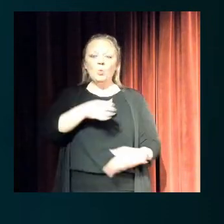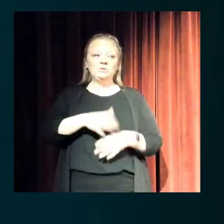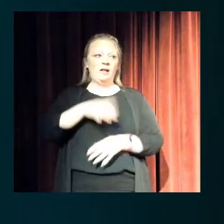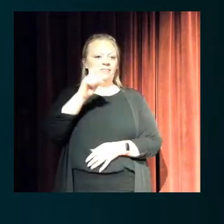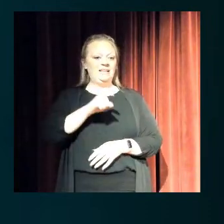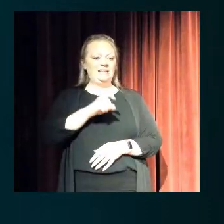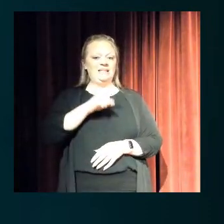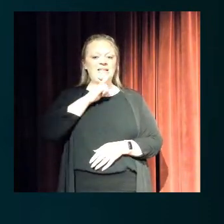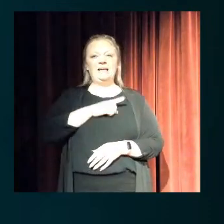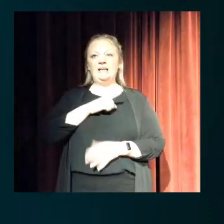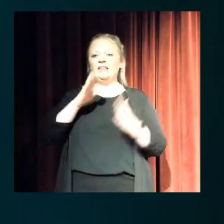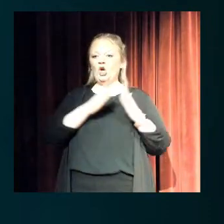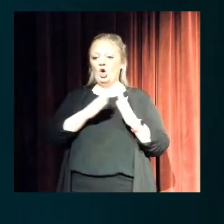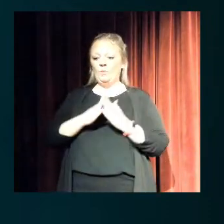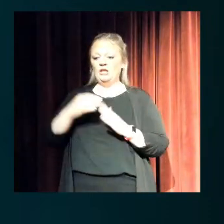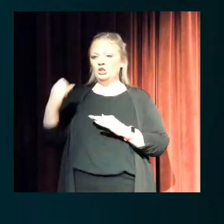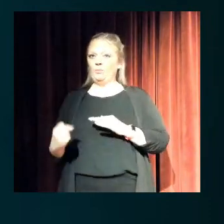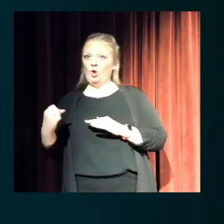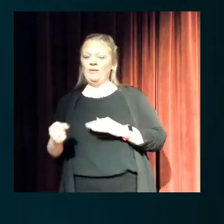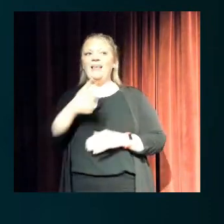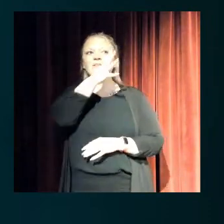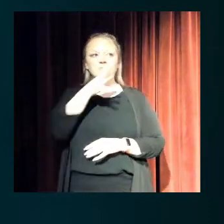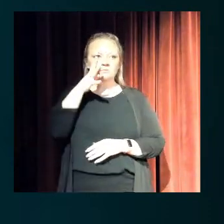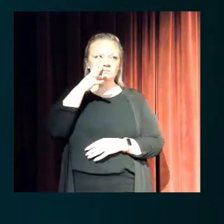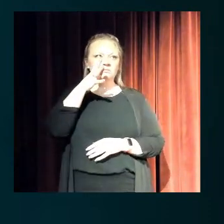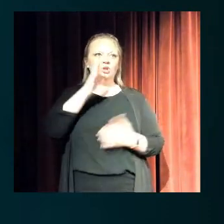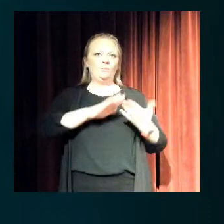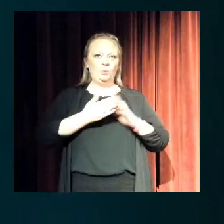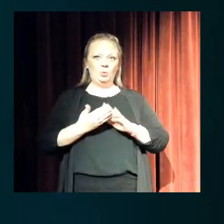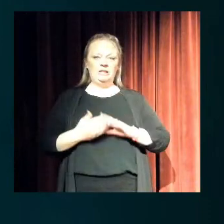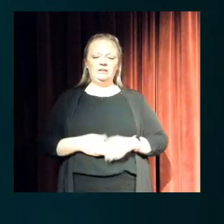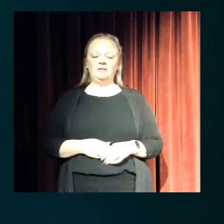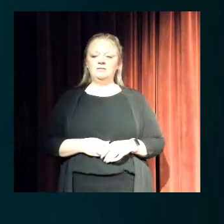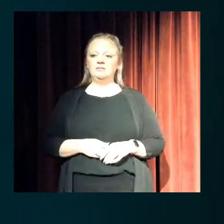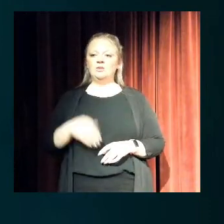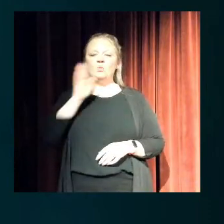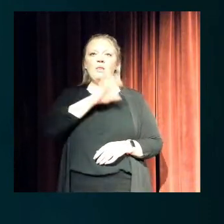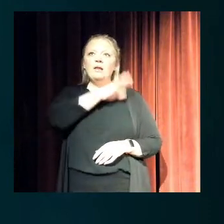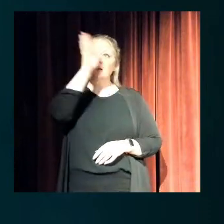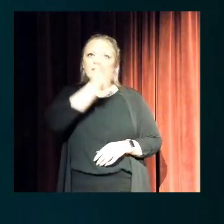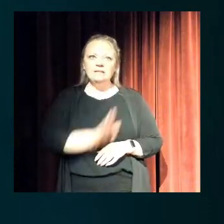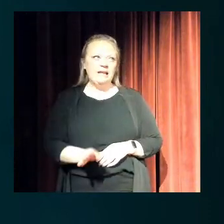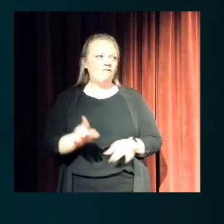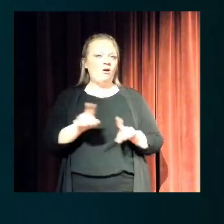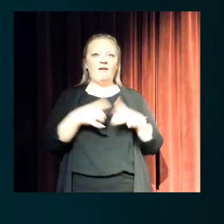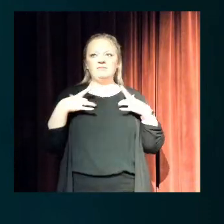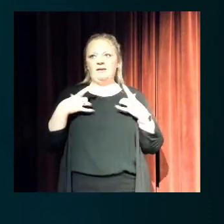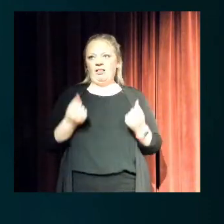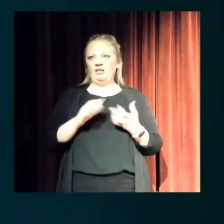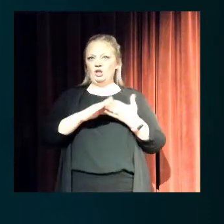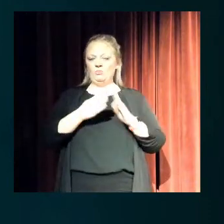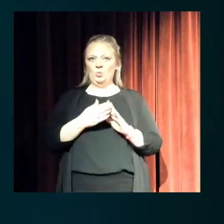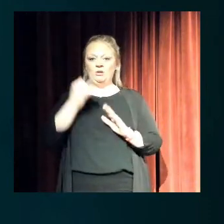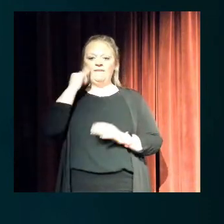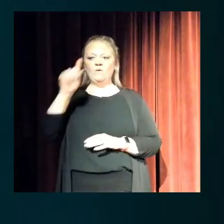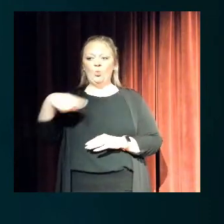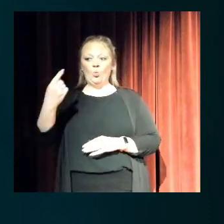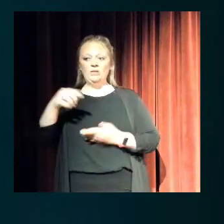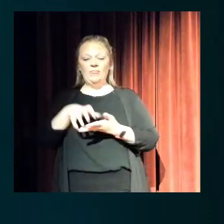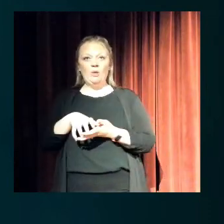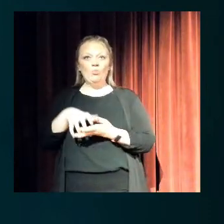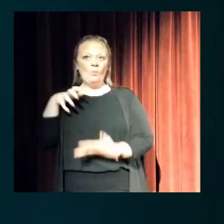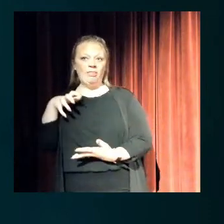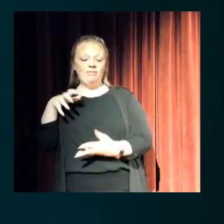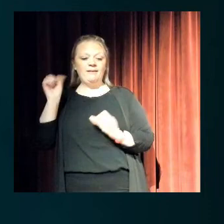in our urban, suburban, and rural communities. We will never be as healthy a community if only the